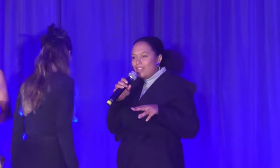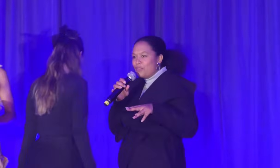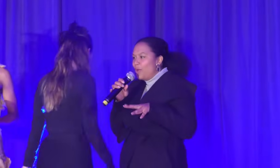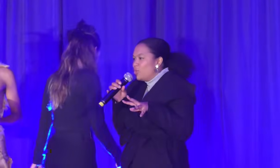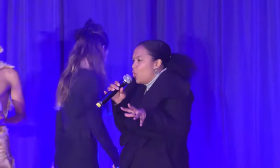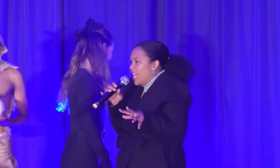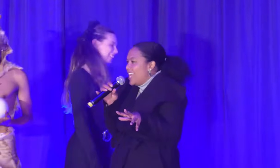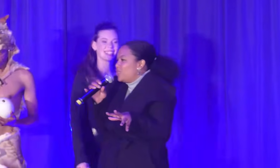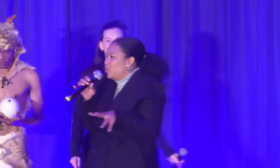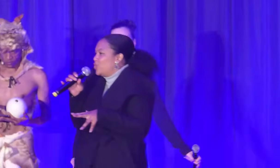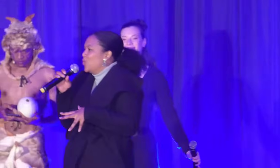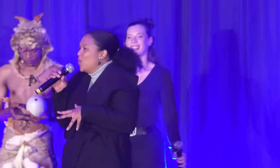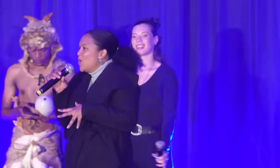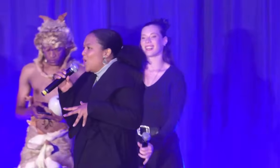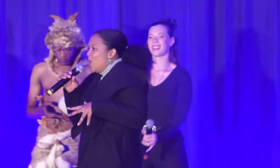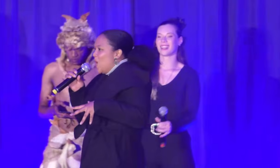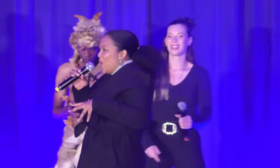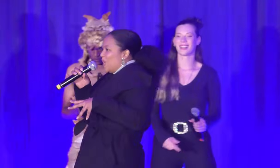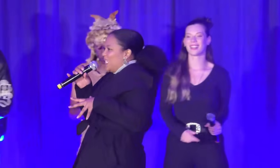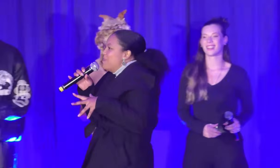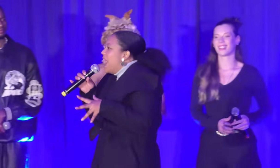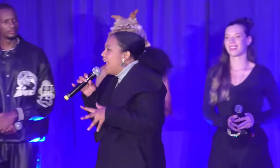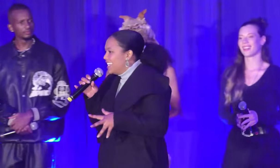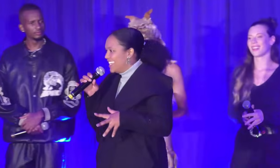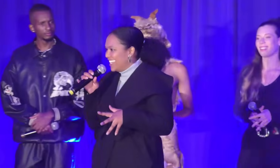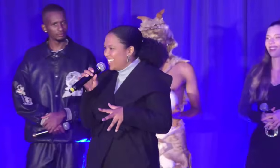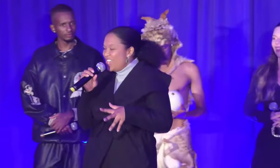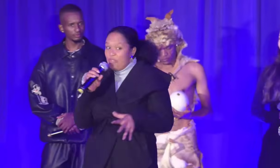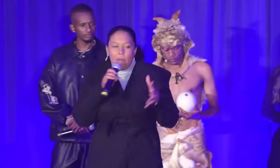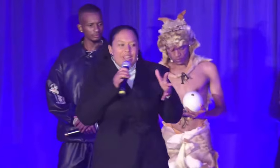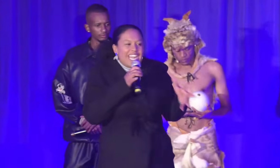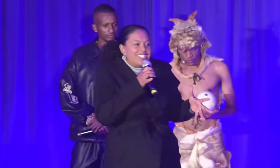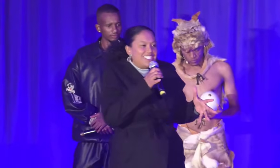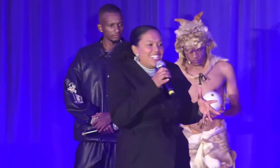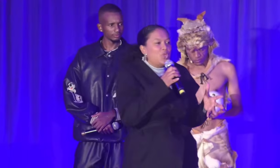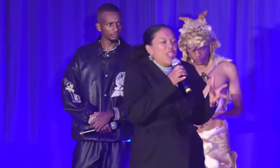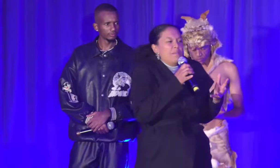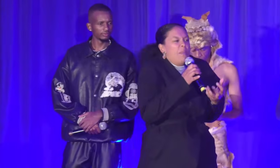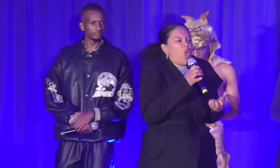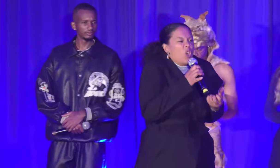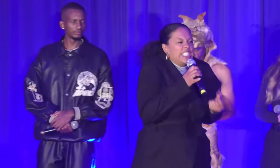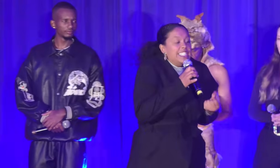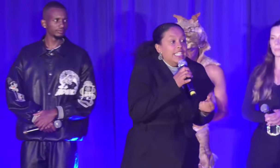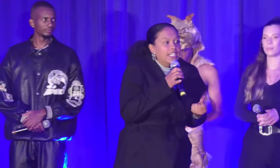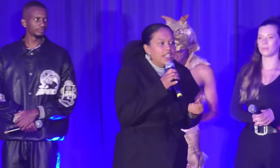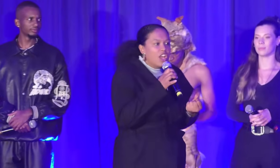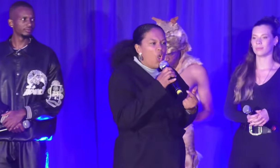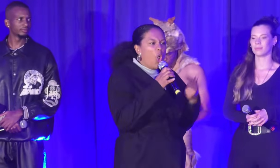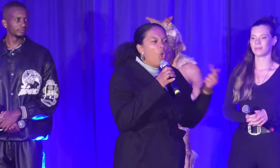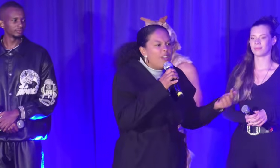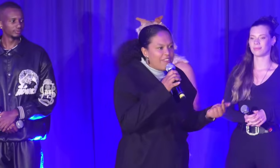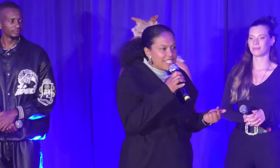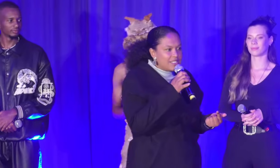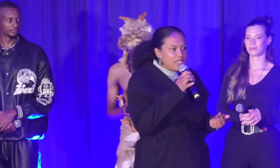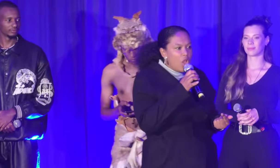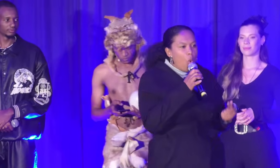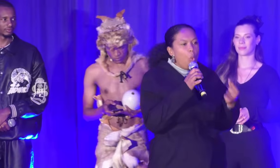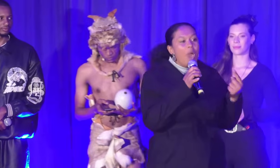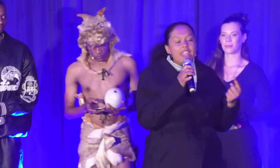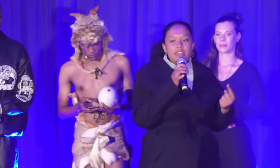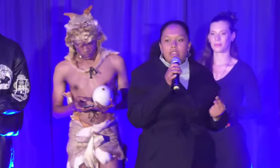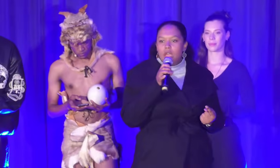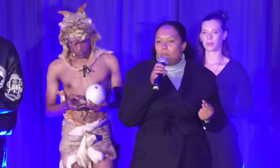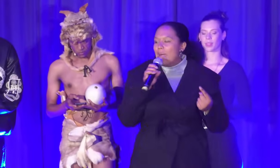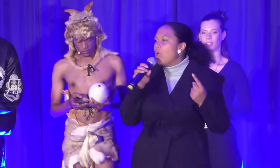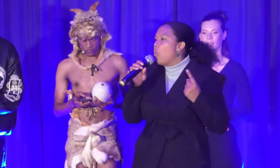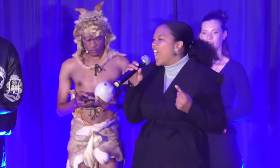Kuruman, from Guguletu to Kimani, from Rusty to Imonti, all of us,